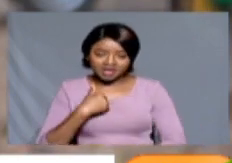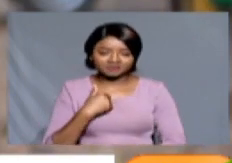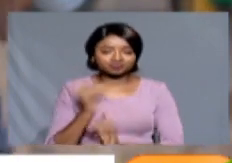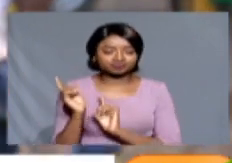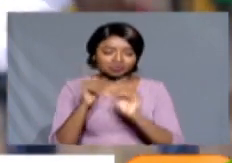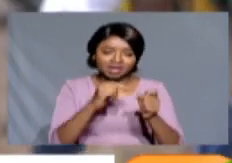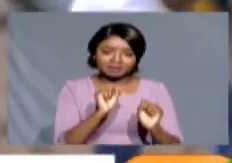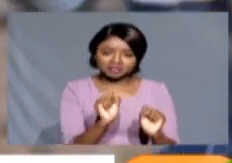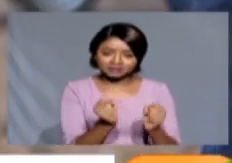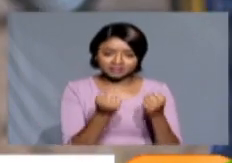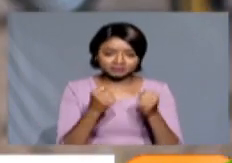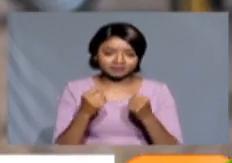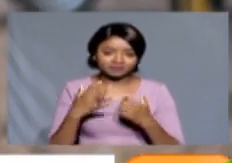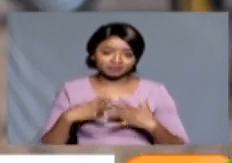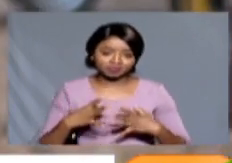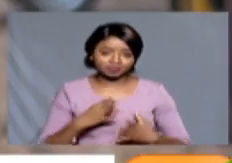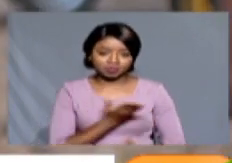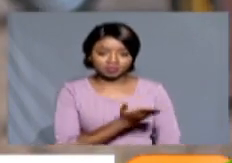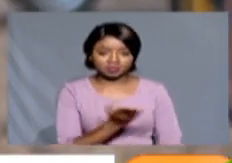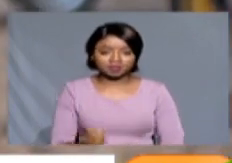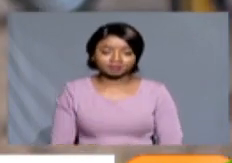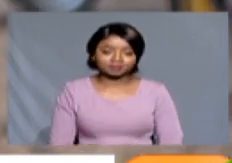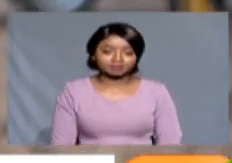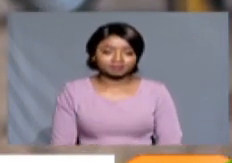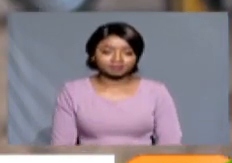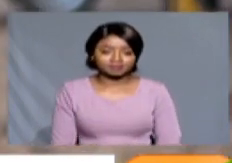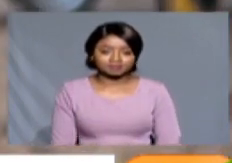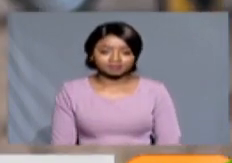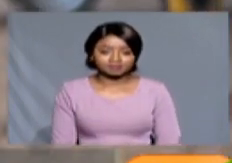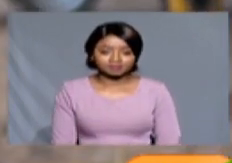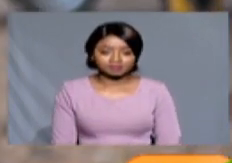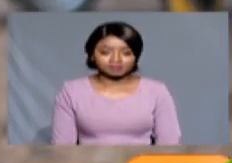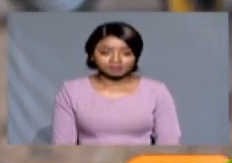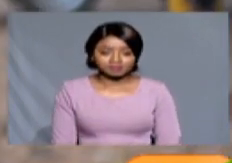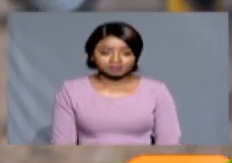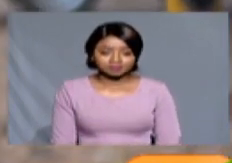day-to-day business. Hassan Mugambi, Citizen TV, Santon Kasarani.